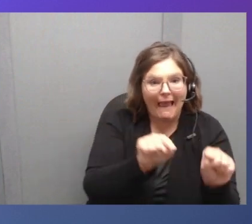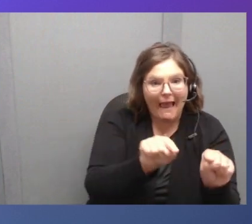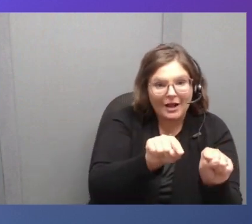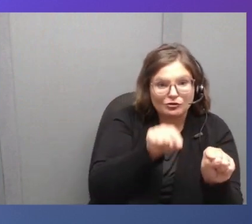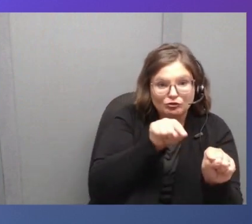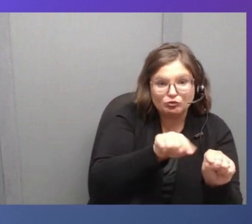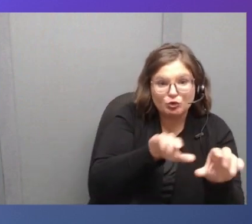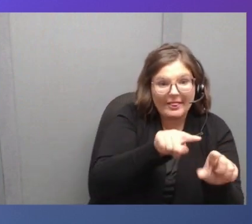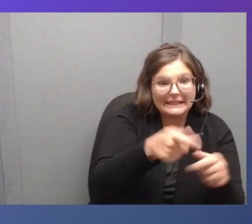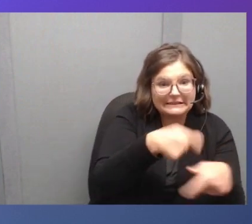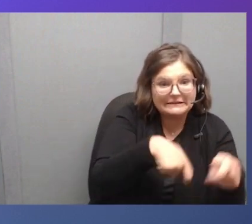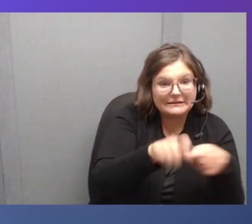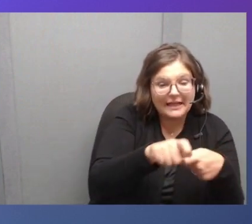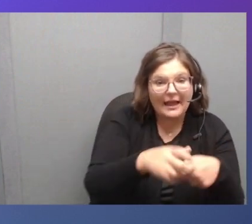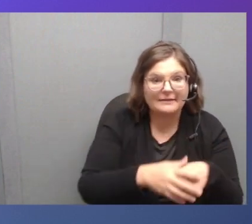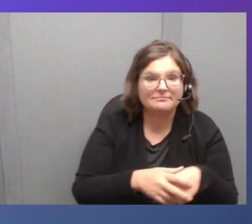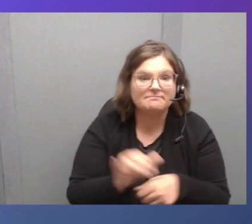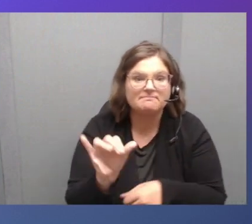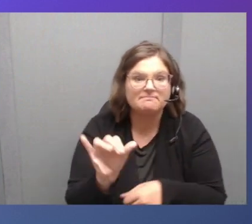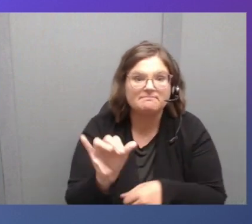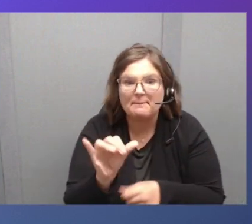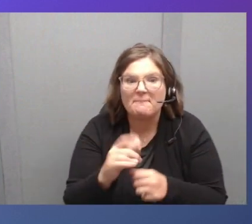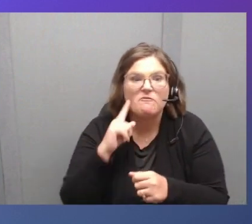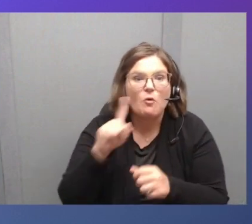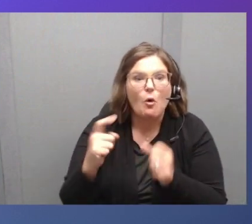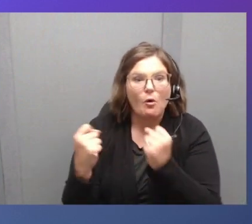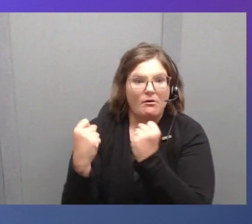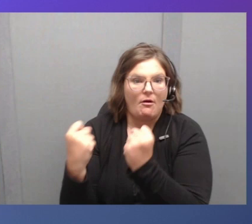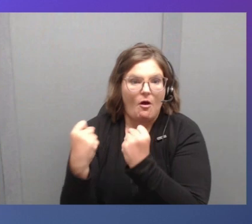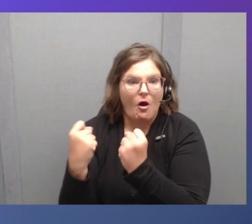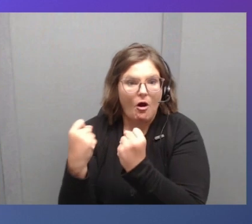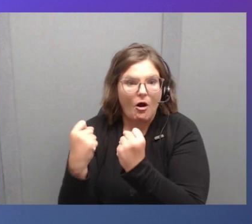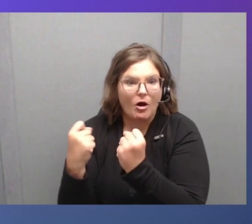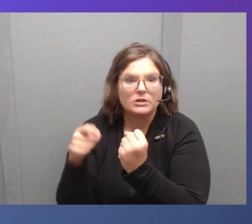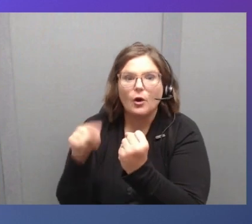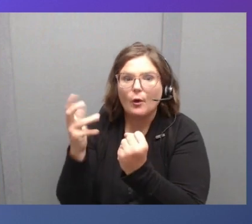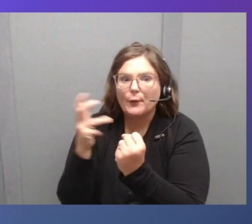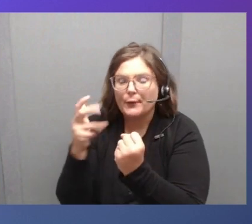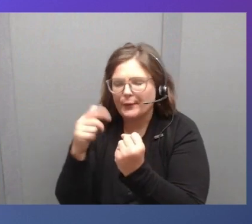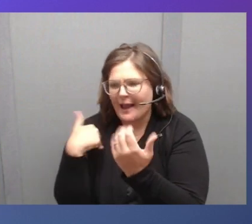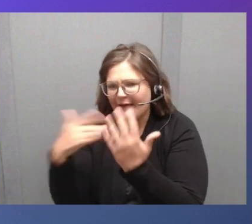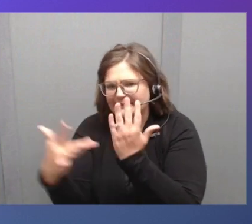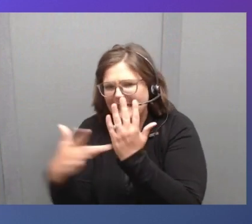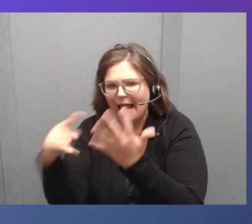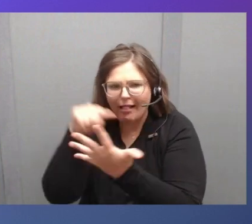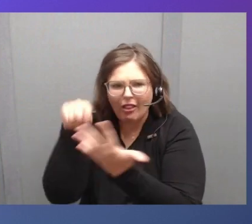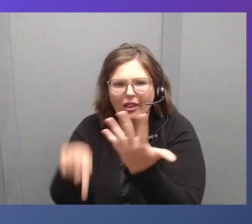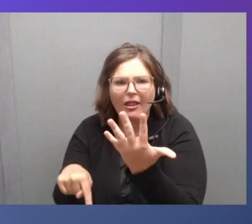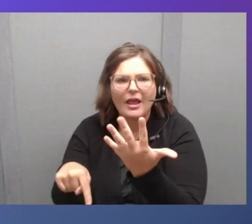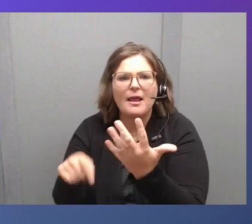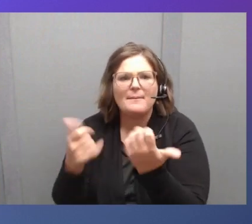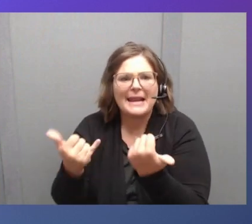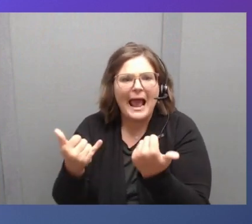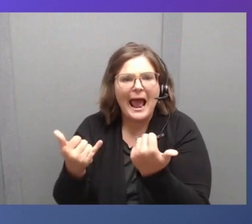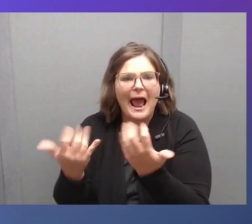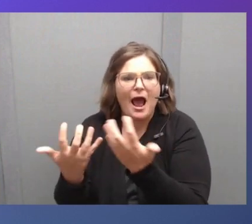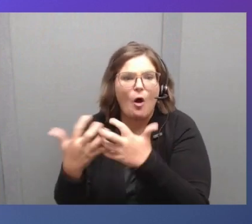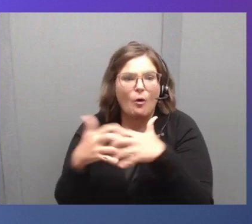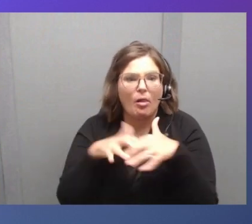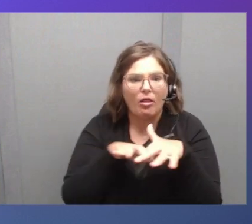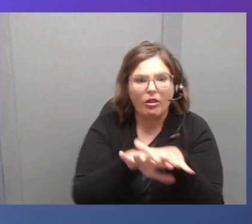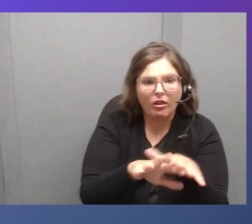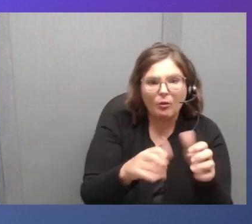for vehicles. So you've got these new premium features for wayfinding or infotainment. And so the idea could be that instead of having